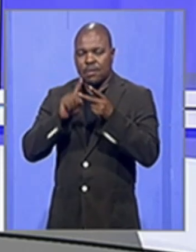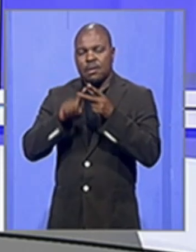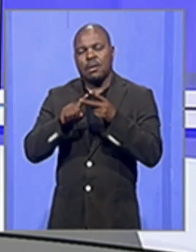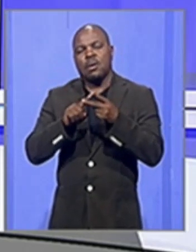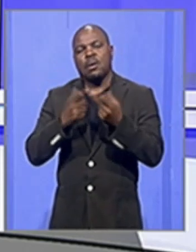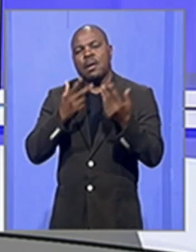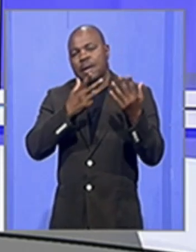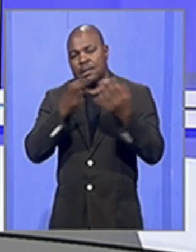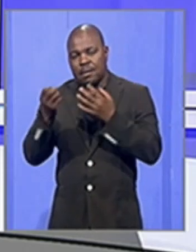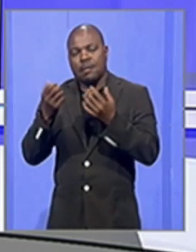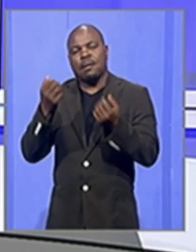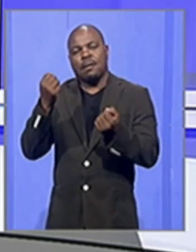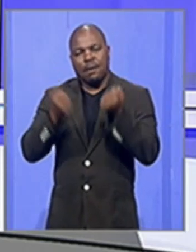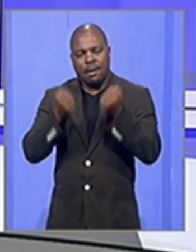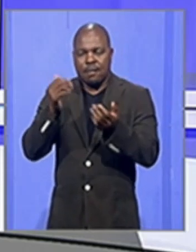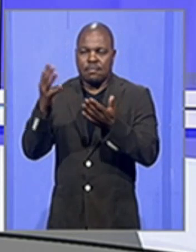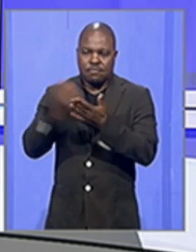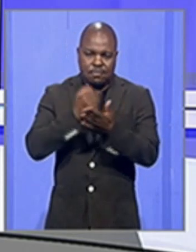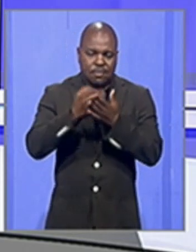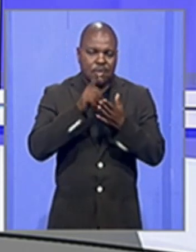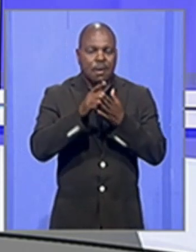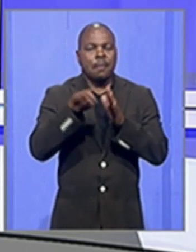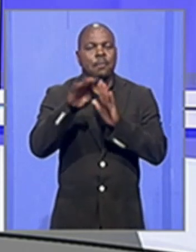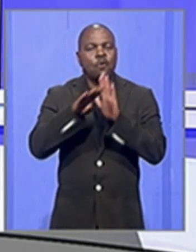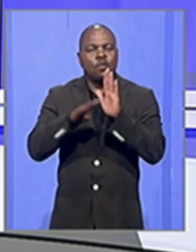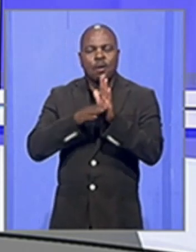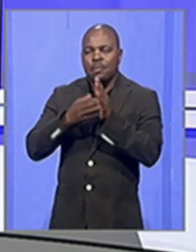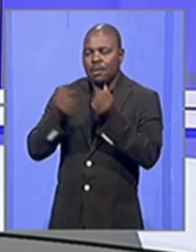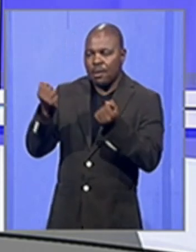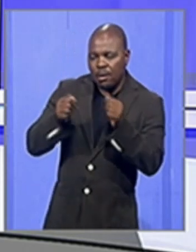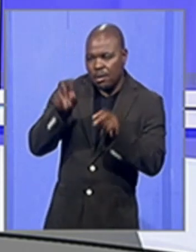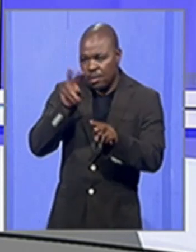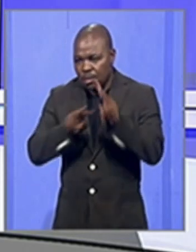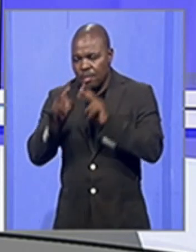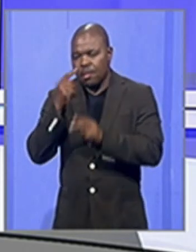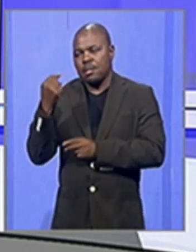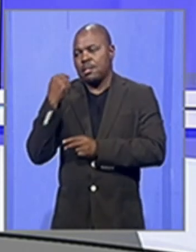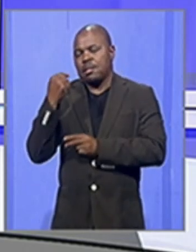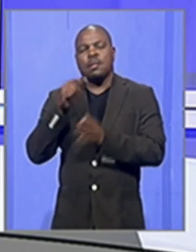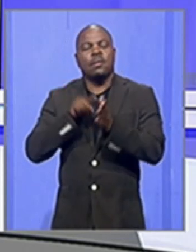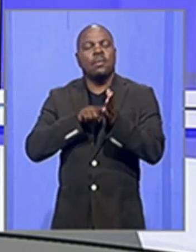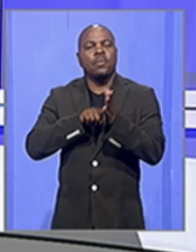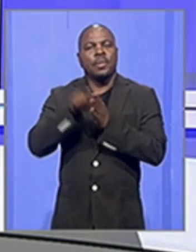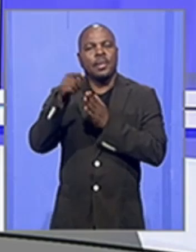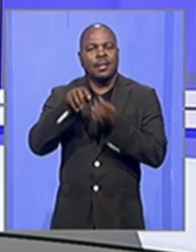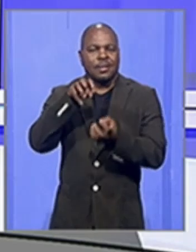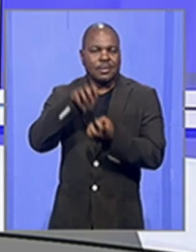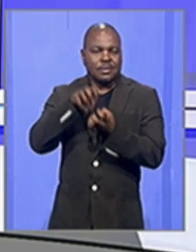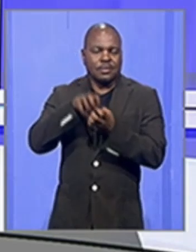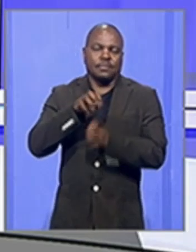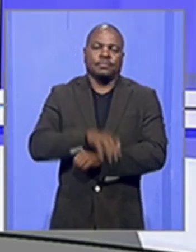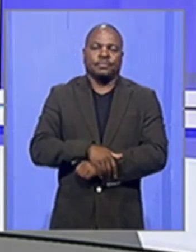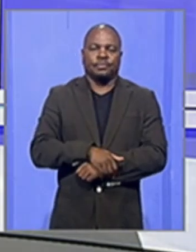di thupilwe mo matsholong a tiragatso ya molao mo bokhutlong jono jwa beke jwa Paseka go ralala naga.